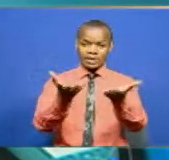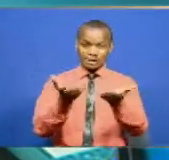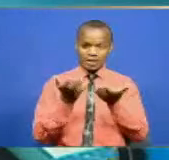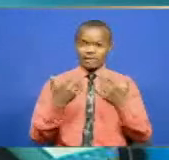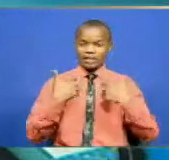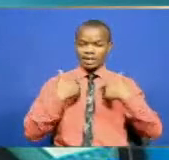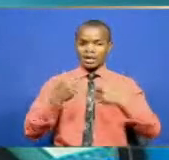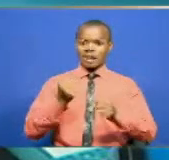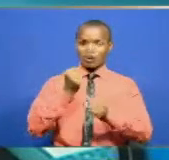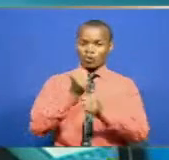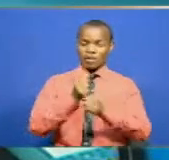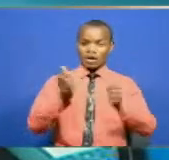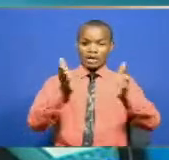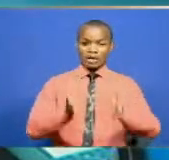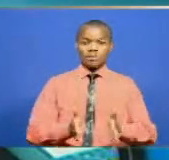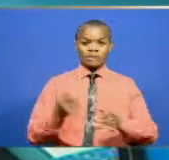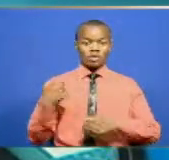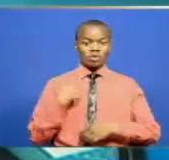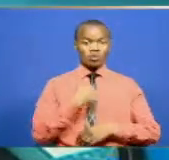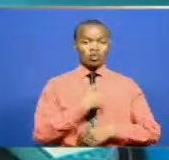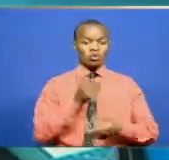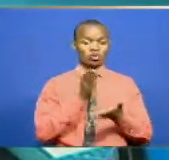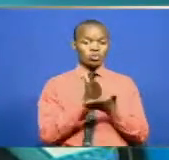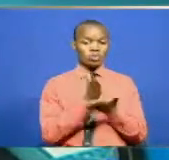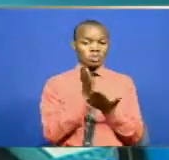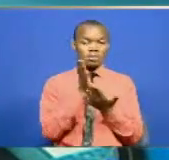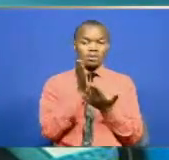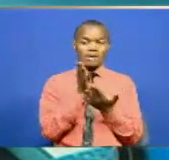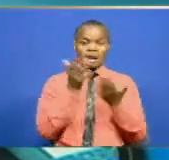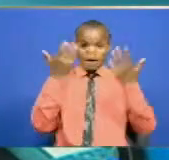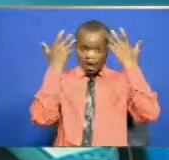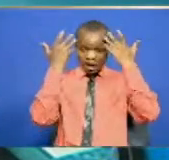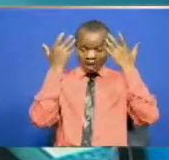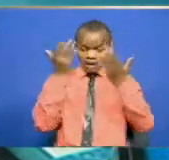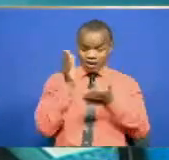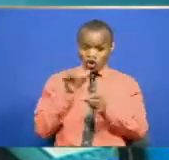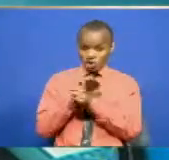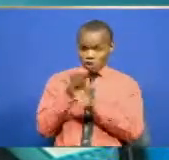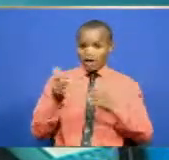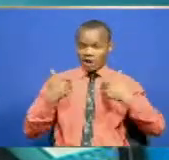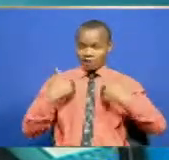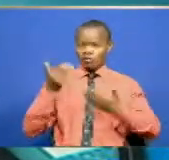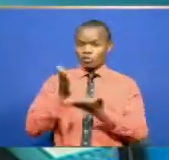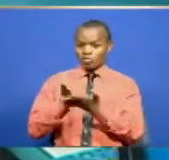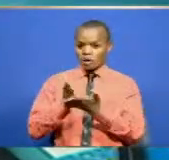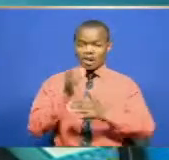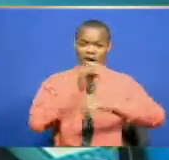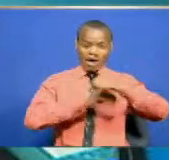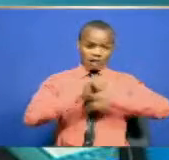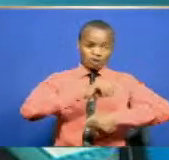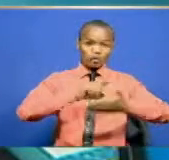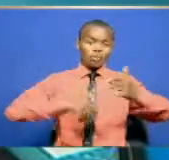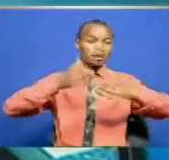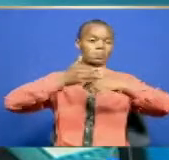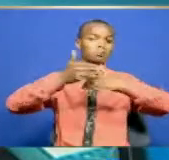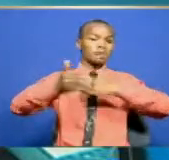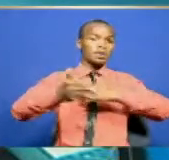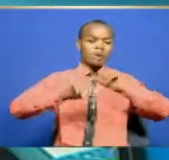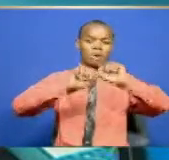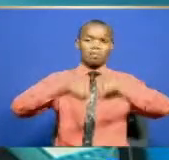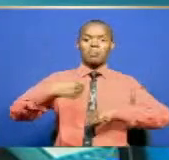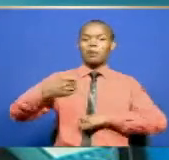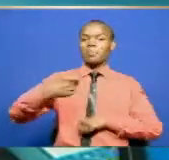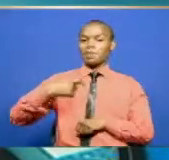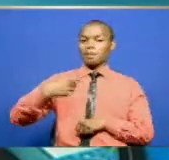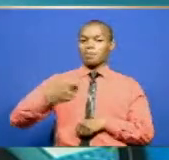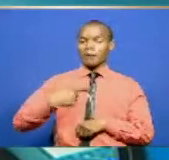by the healthcare workers. We are again in the middle of a pandemic. So what should be the way forward? Tell us at